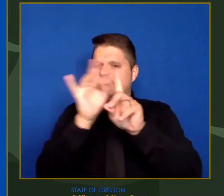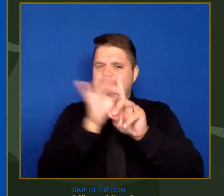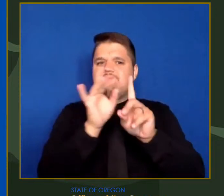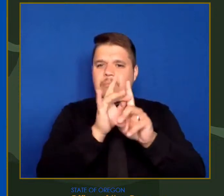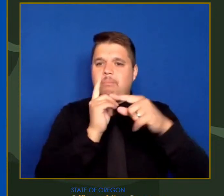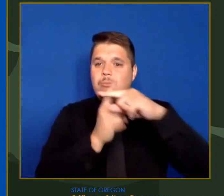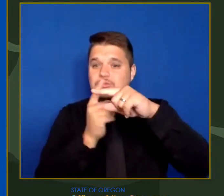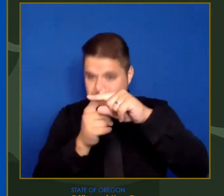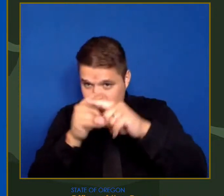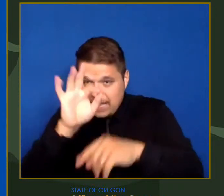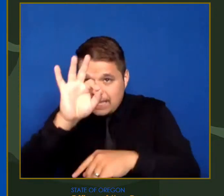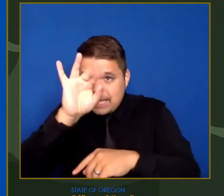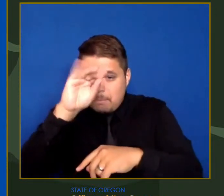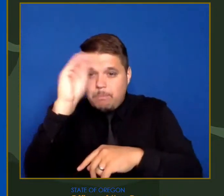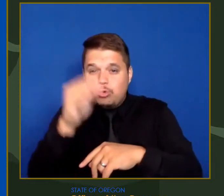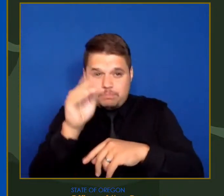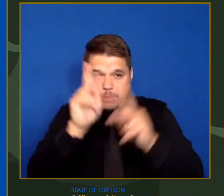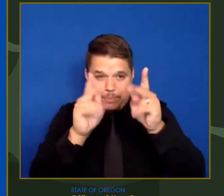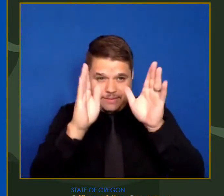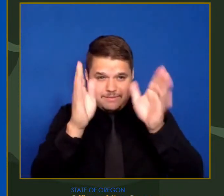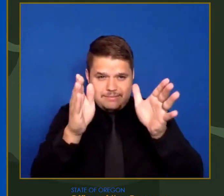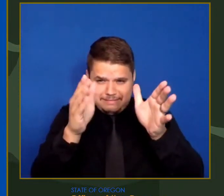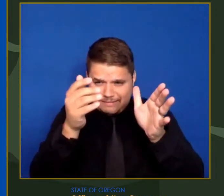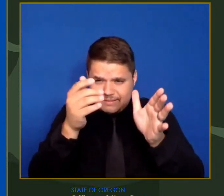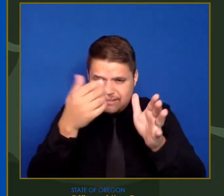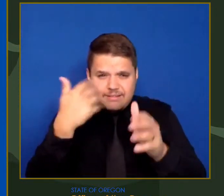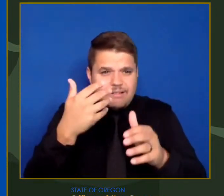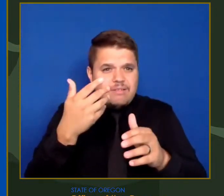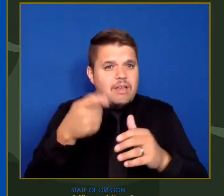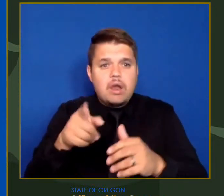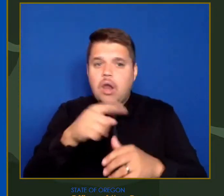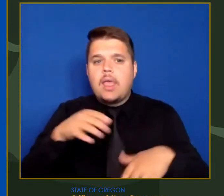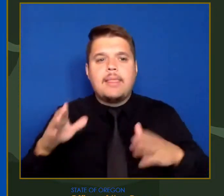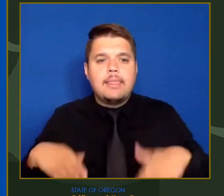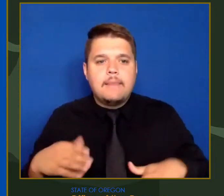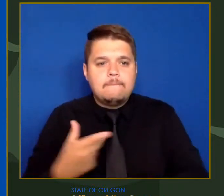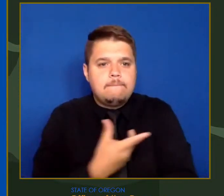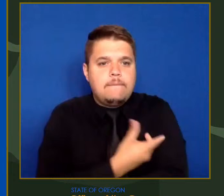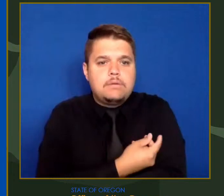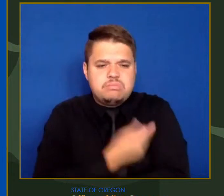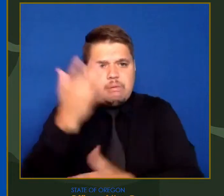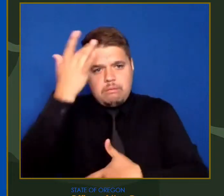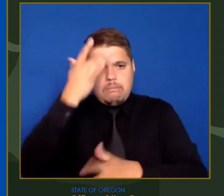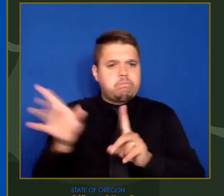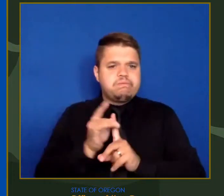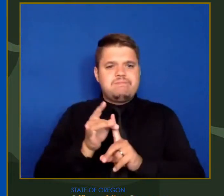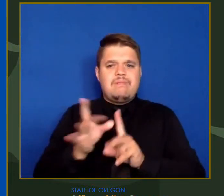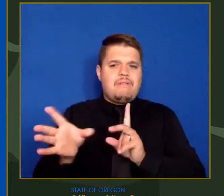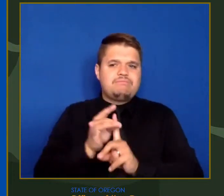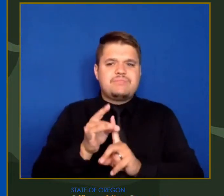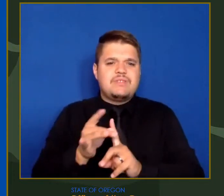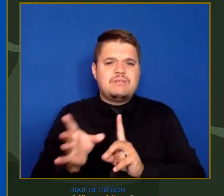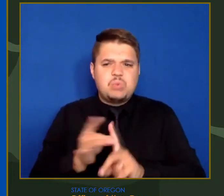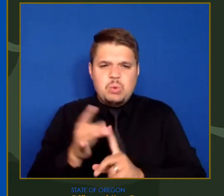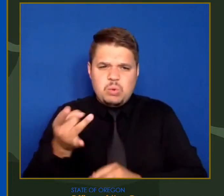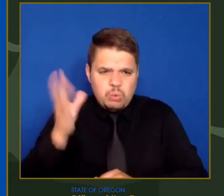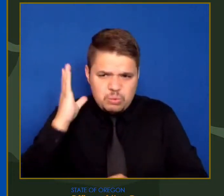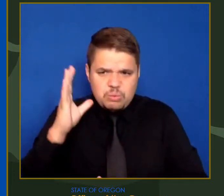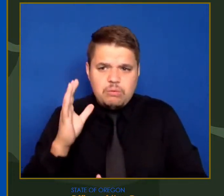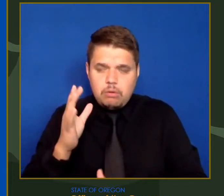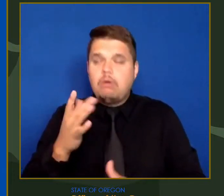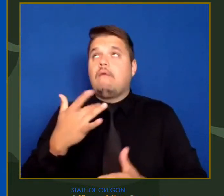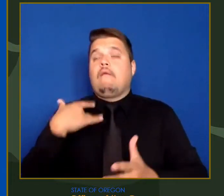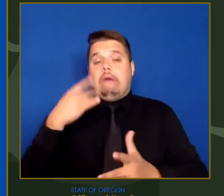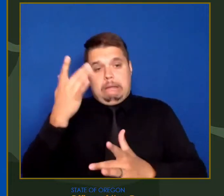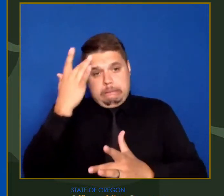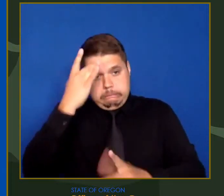not fully vaccinated. Among the 126 people who became severely ill and died of COVID-19 last month, more than 9